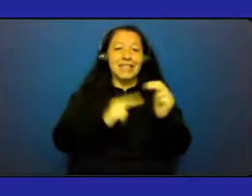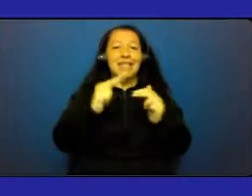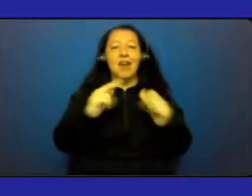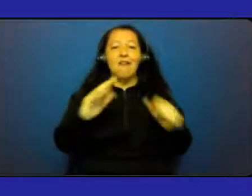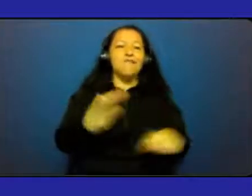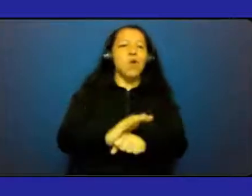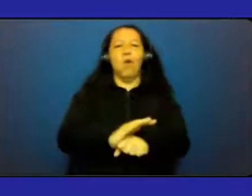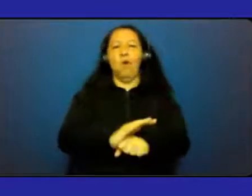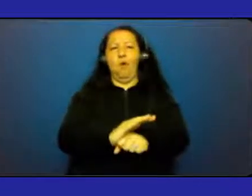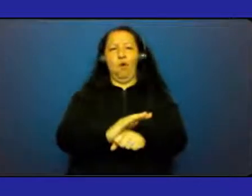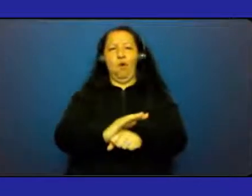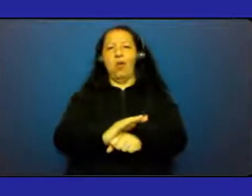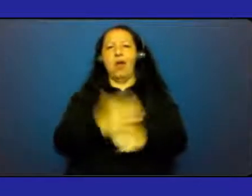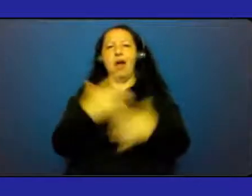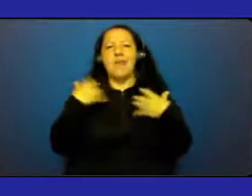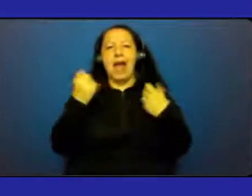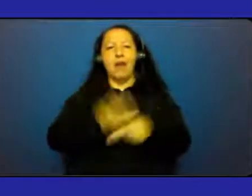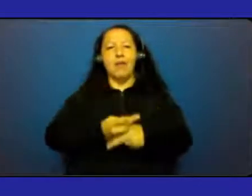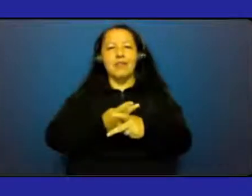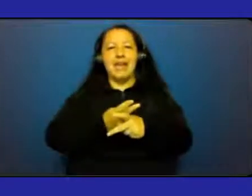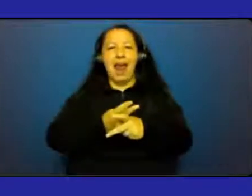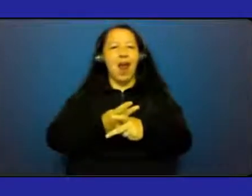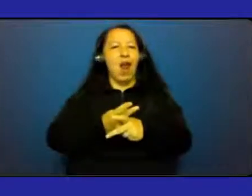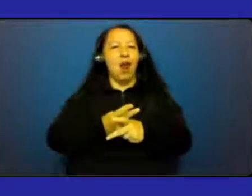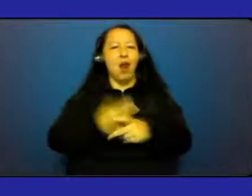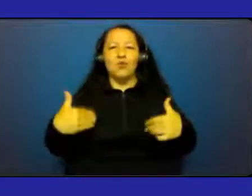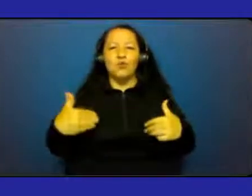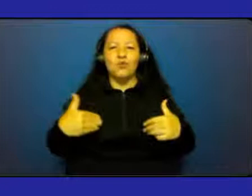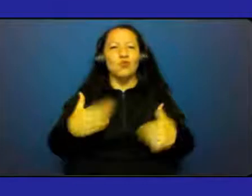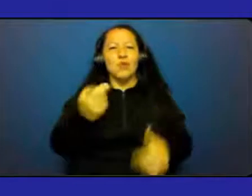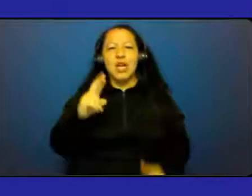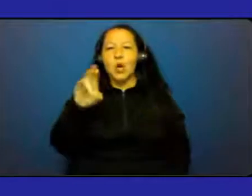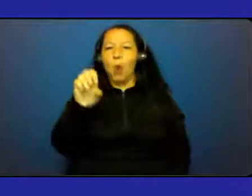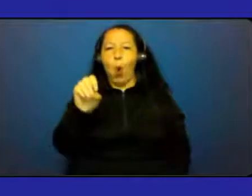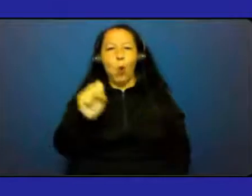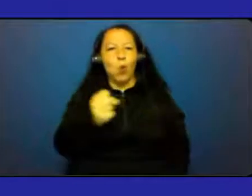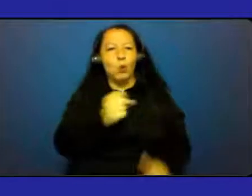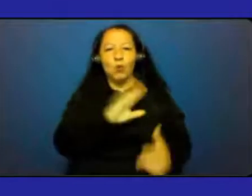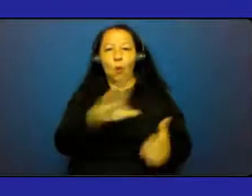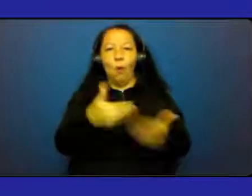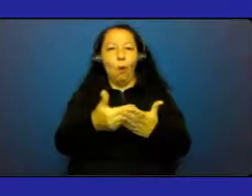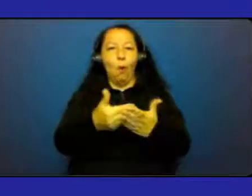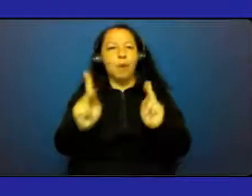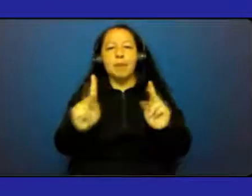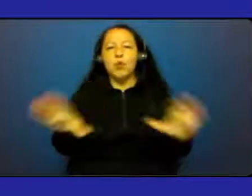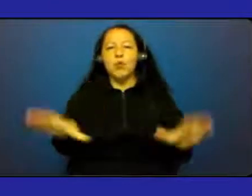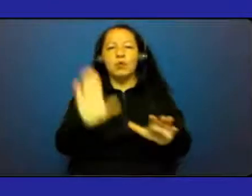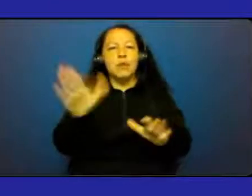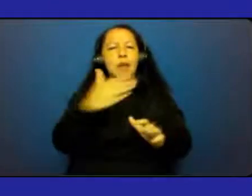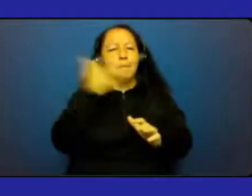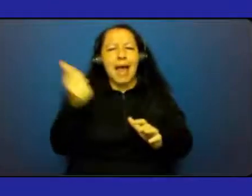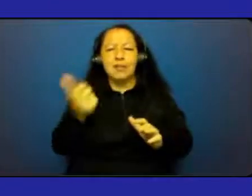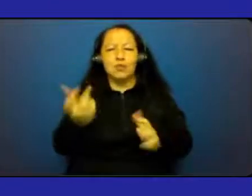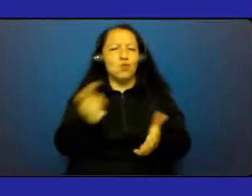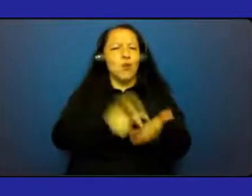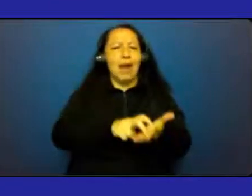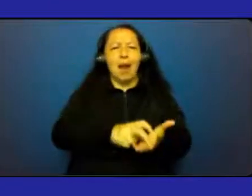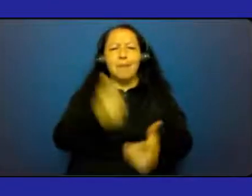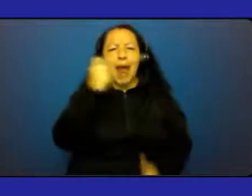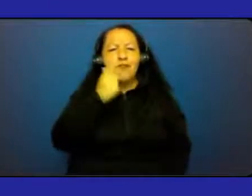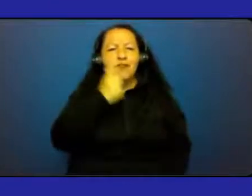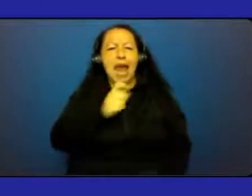do get up every day to do their very best to deliver our mission of providing high quality care to